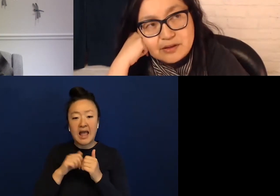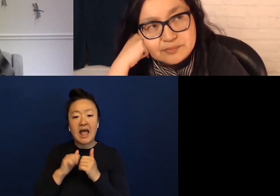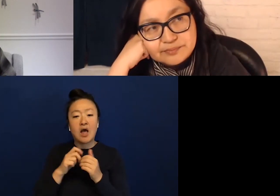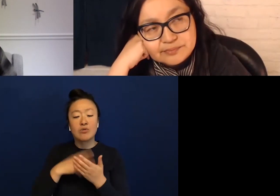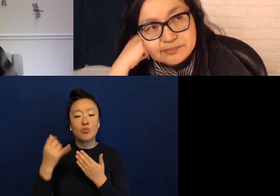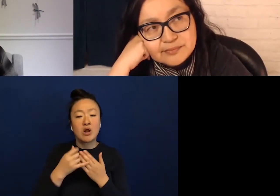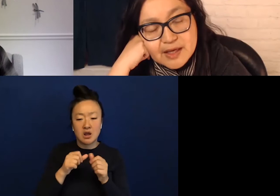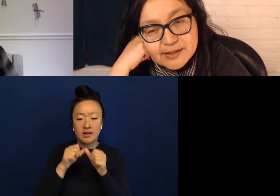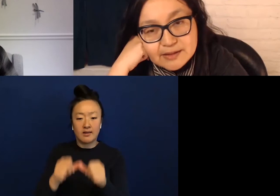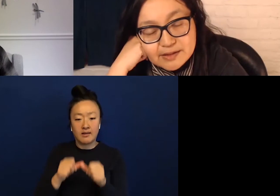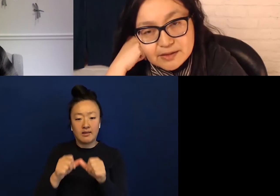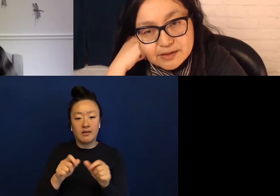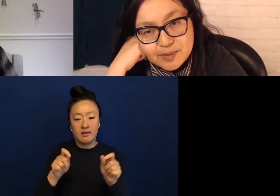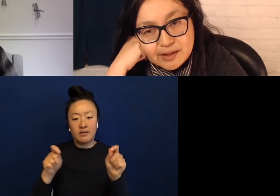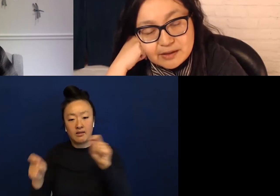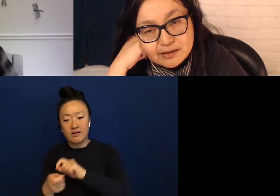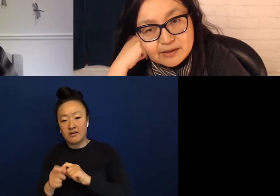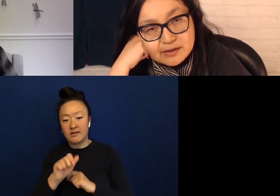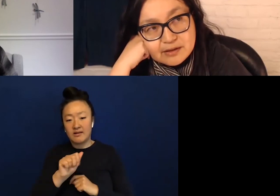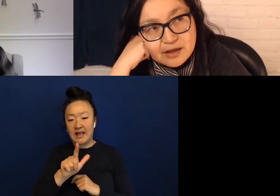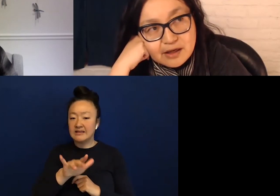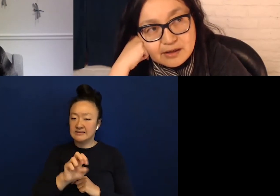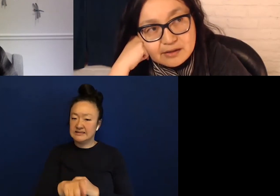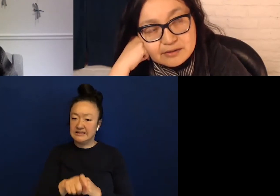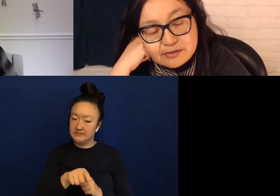morphing, as Alice needs it to be.